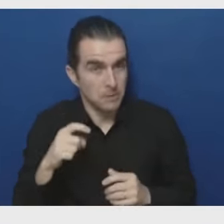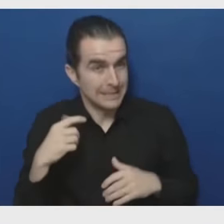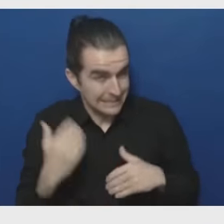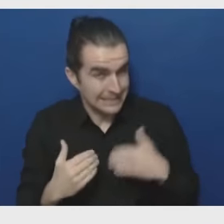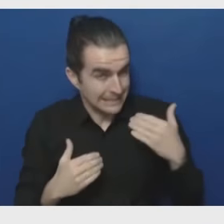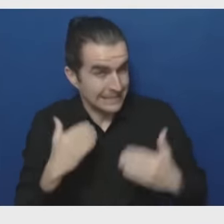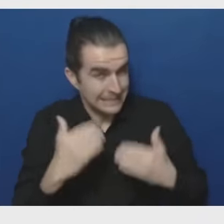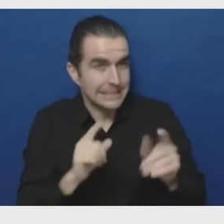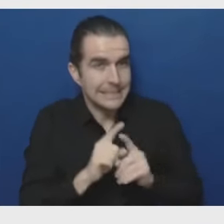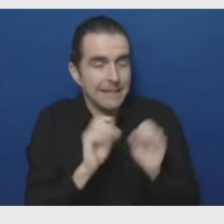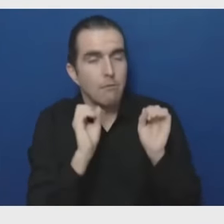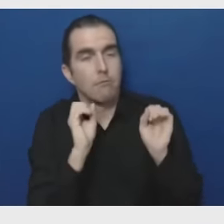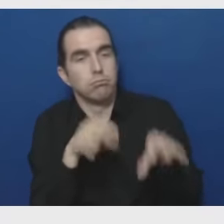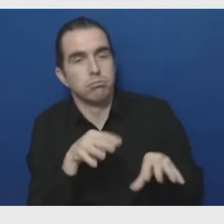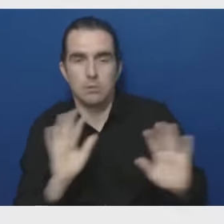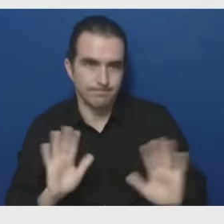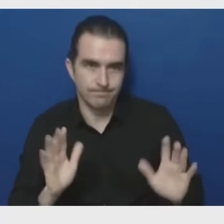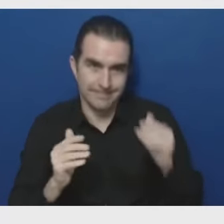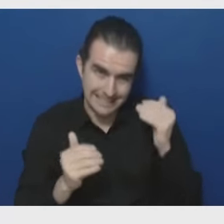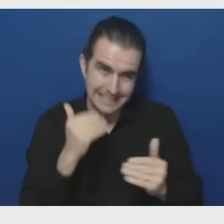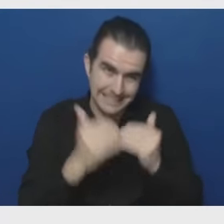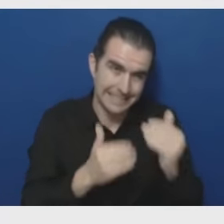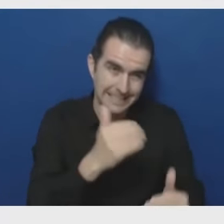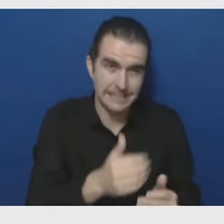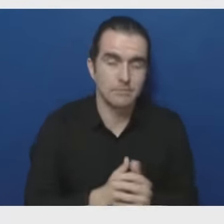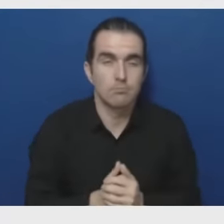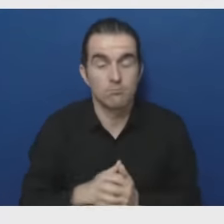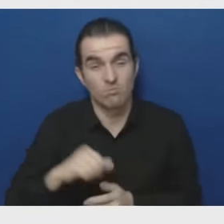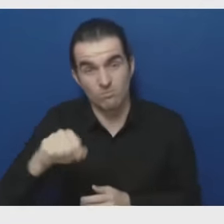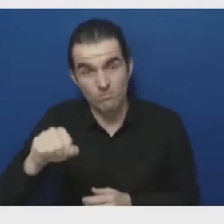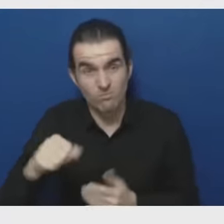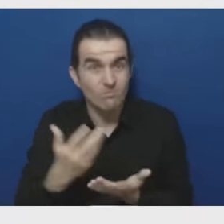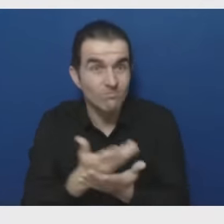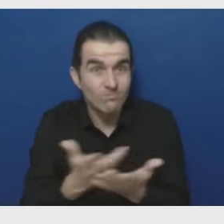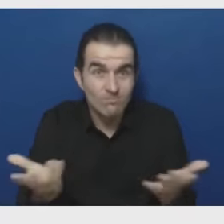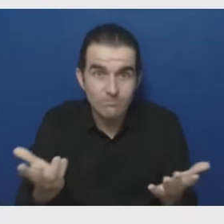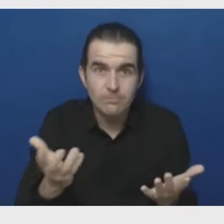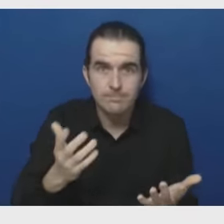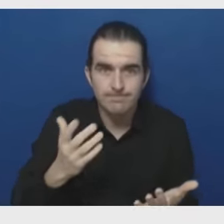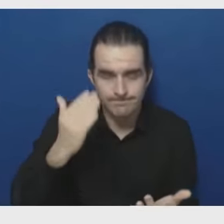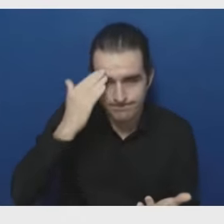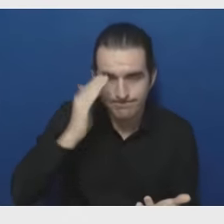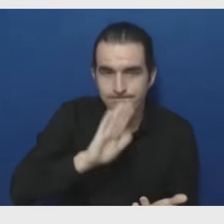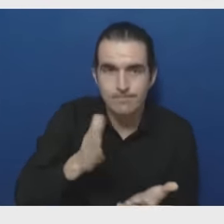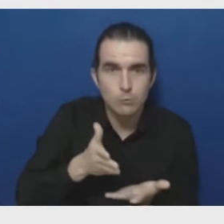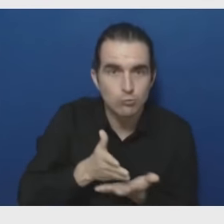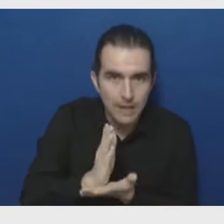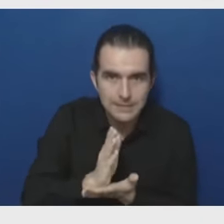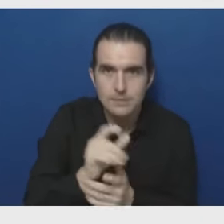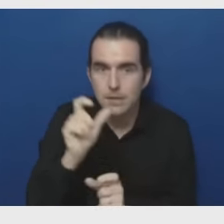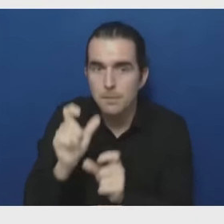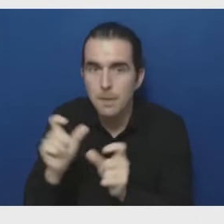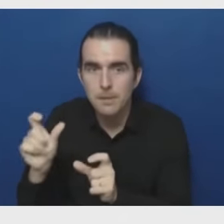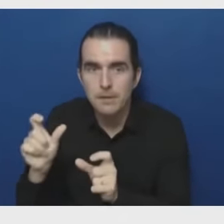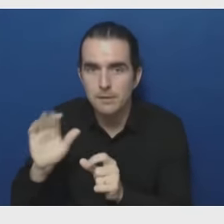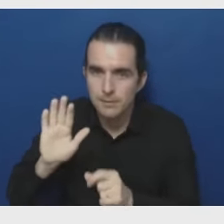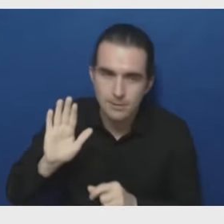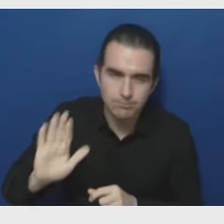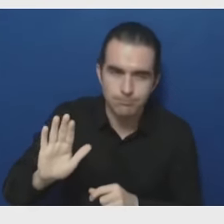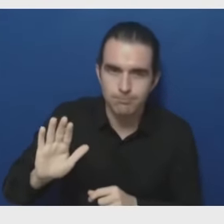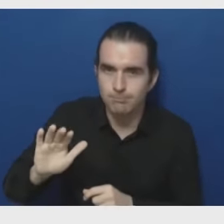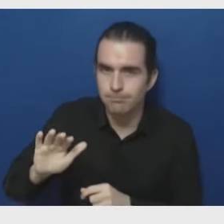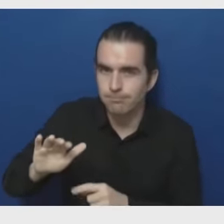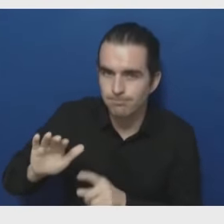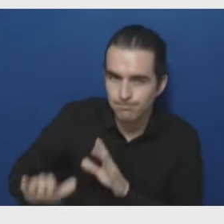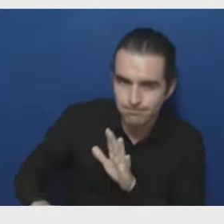the informal level without participation. It's not a sterile consultation we want. We are saying that now in the UN, and we're trying to change. So